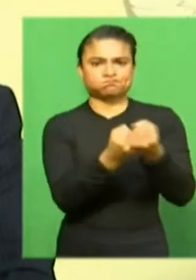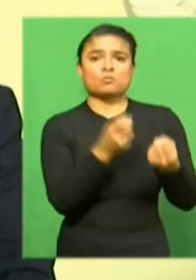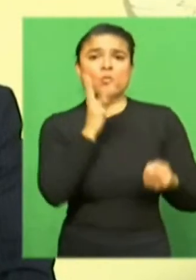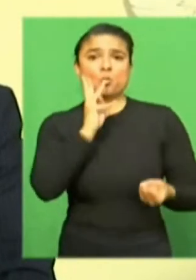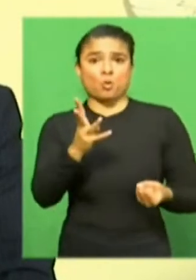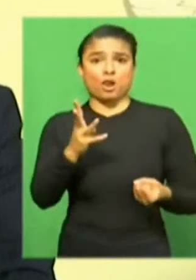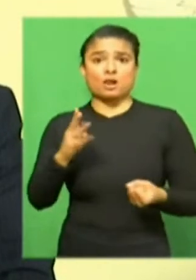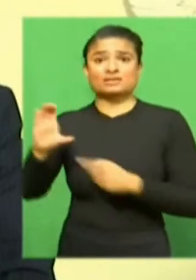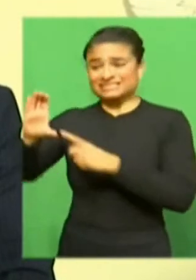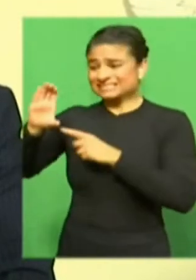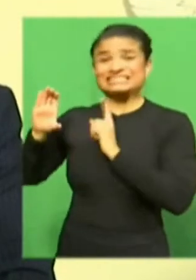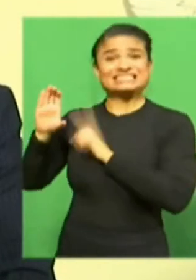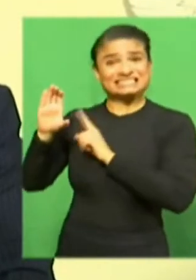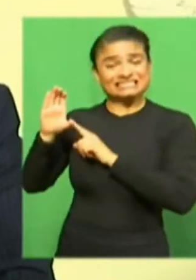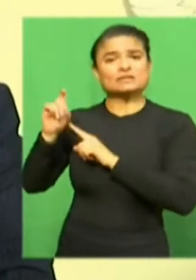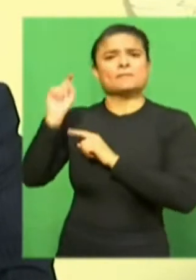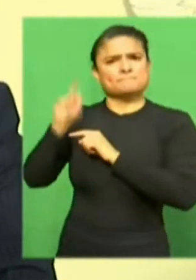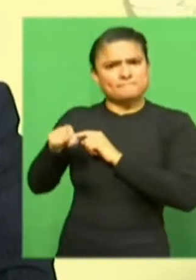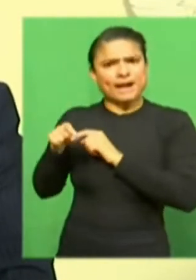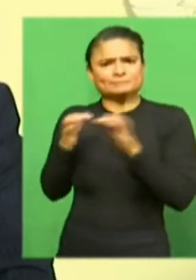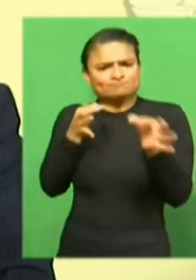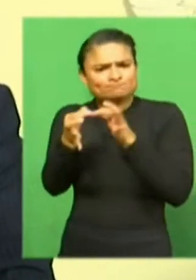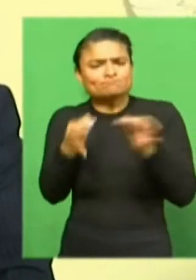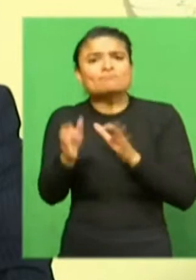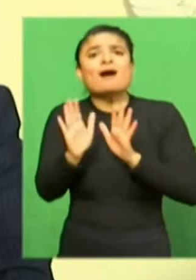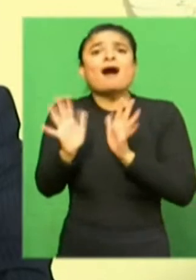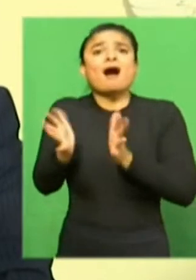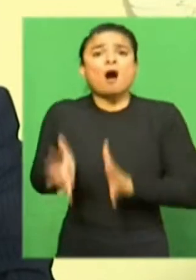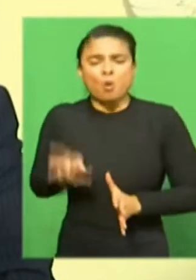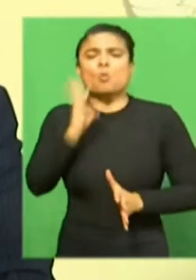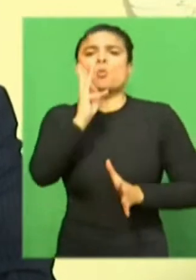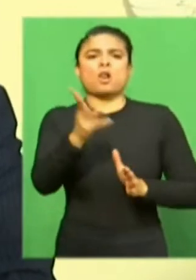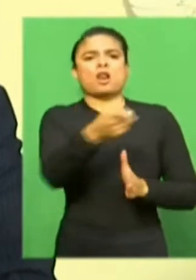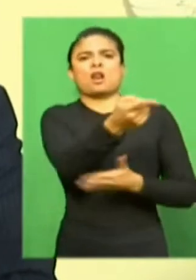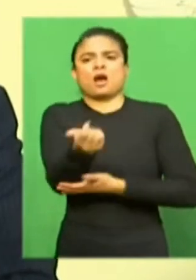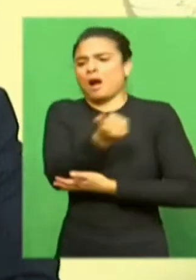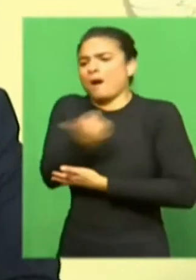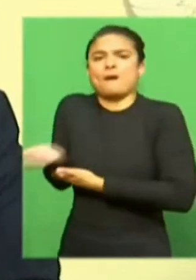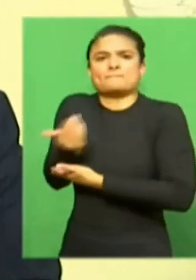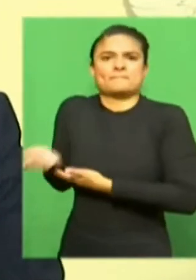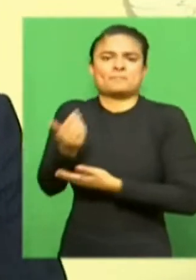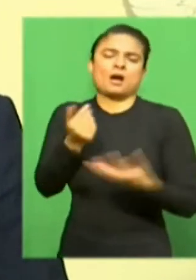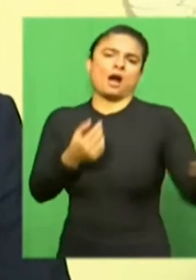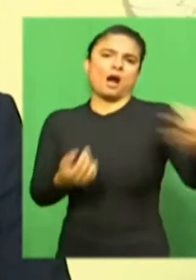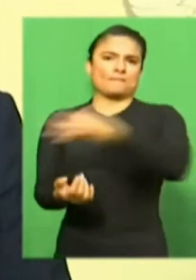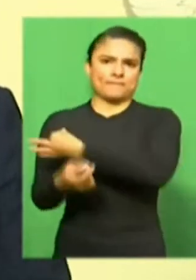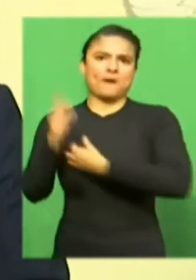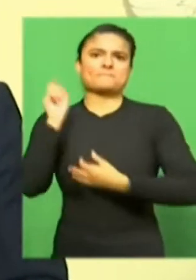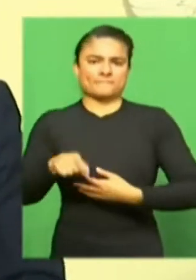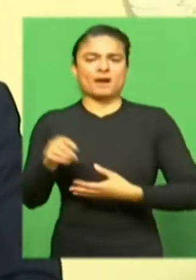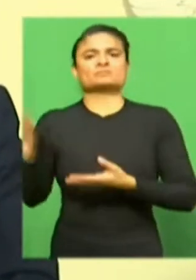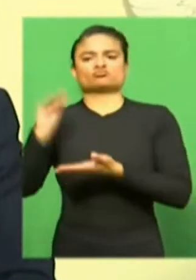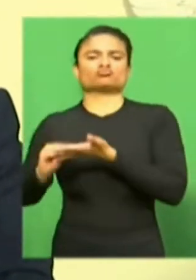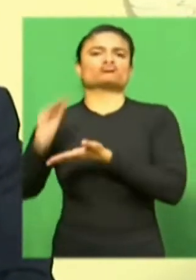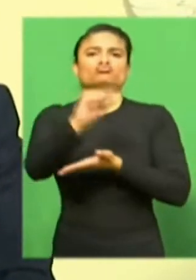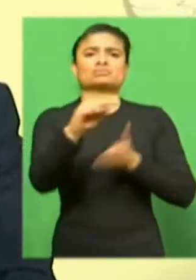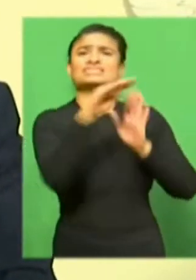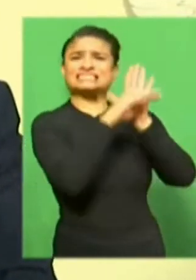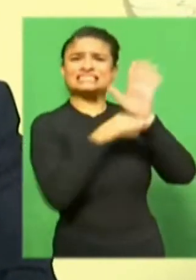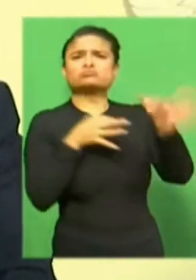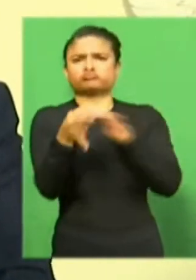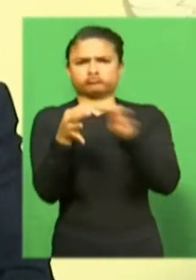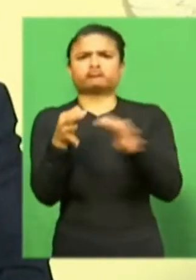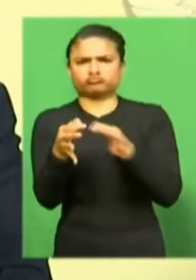businesses to apply for support. We will also be reprioritizing funding for